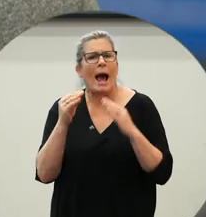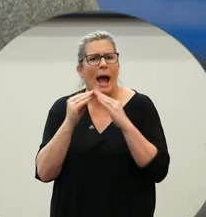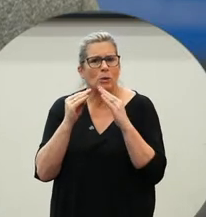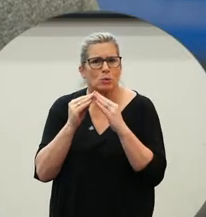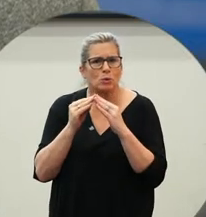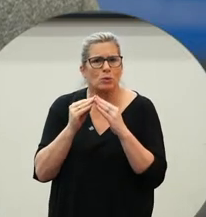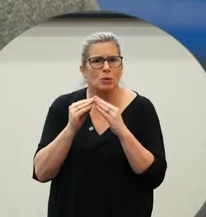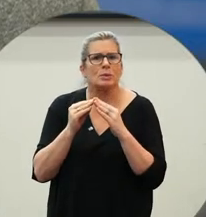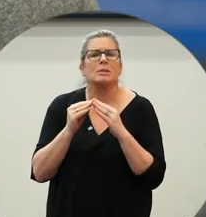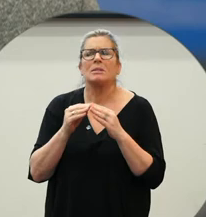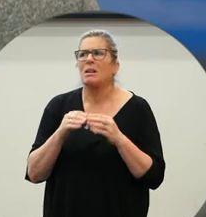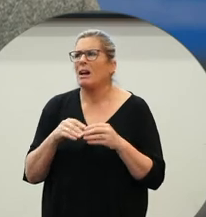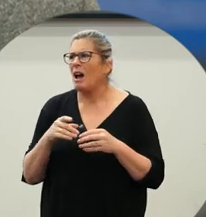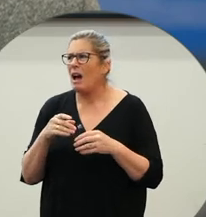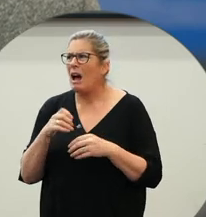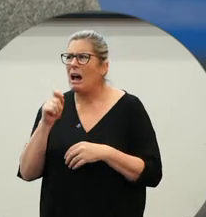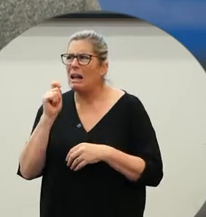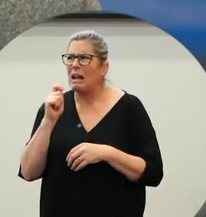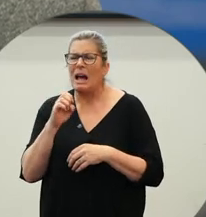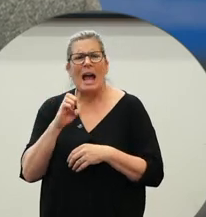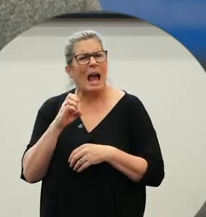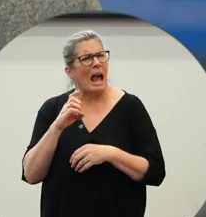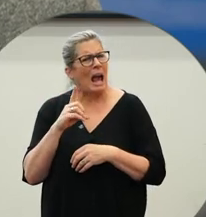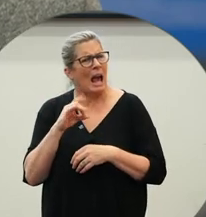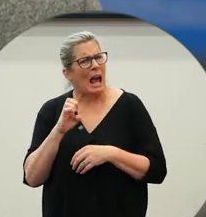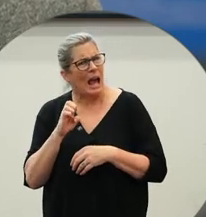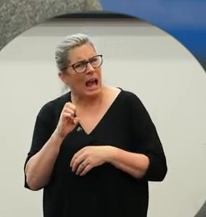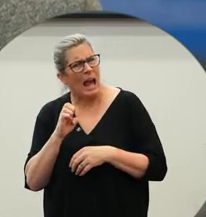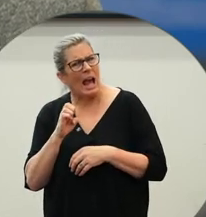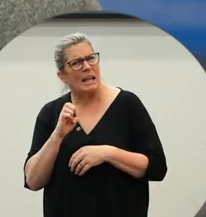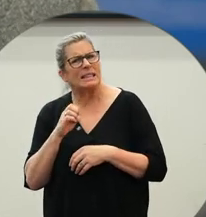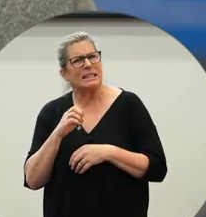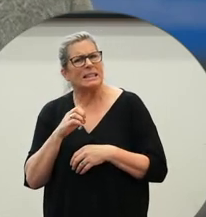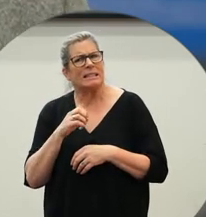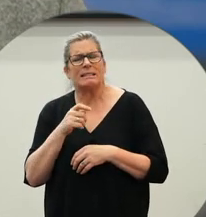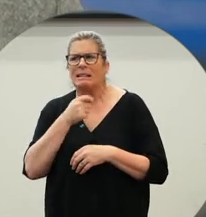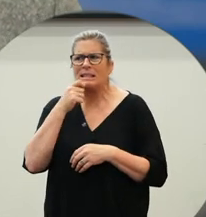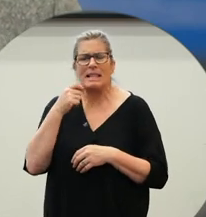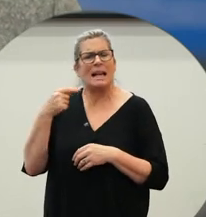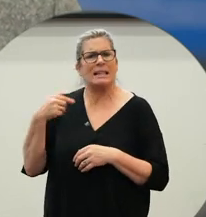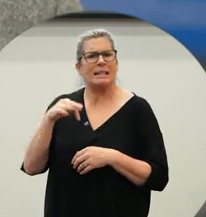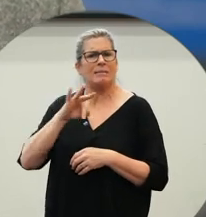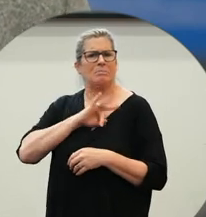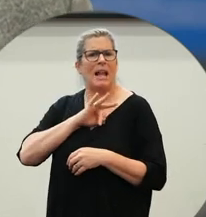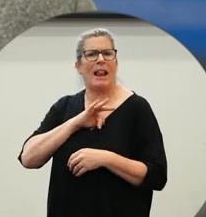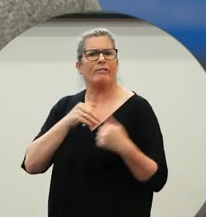Eddie claims responsibility for that one. I'd say it was a joint effort.